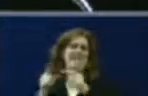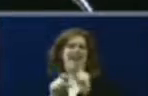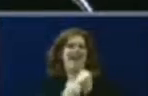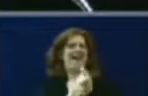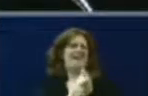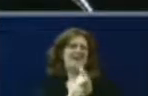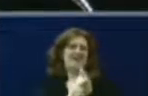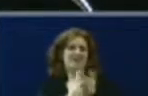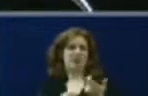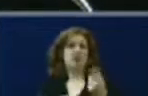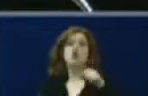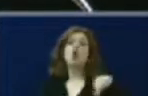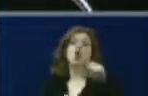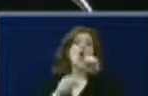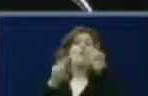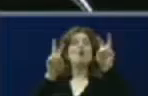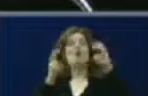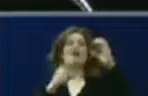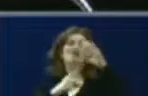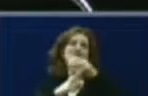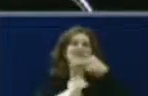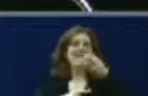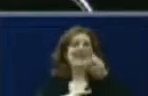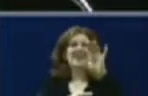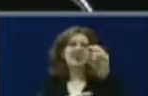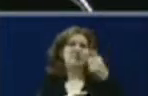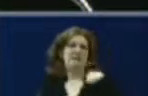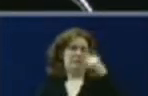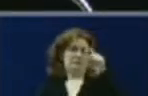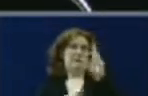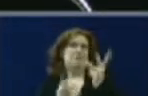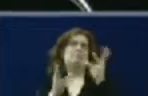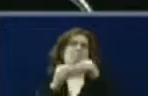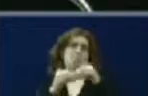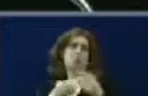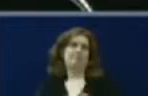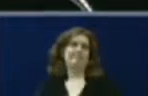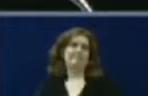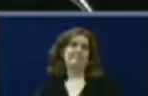heroes that that we definitely need and need more of.